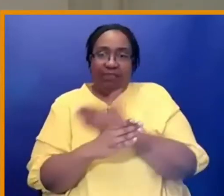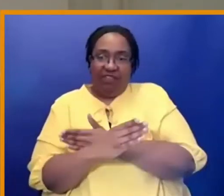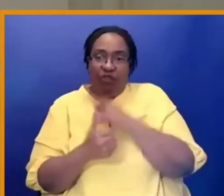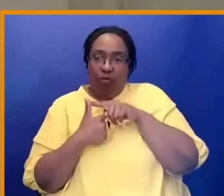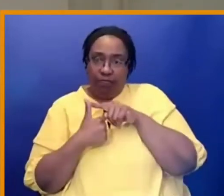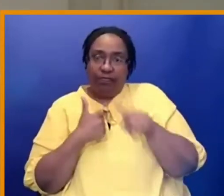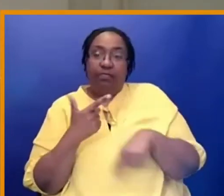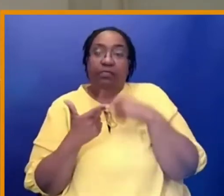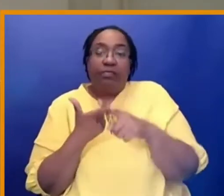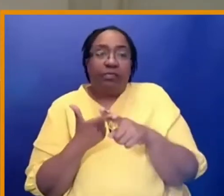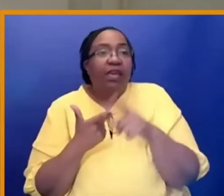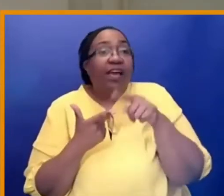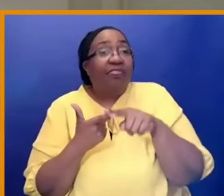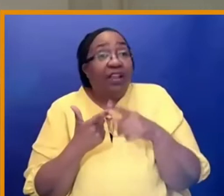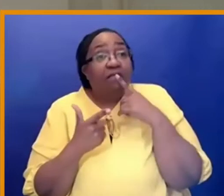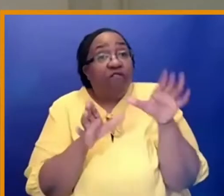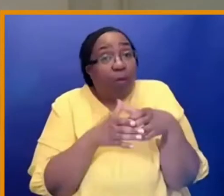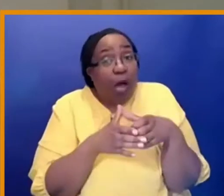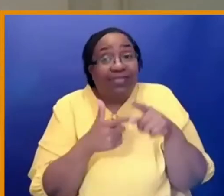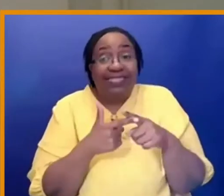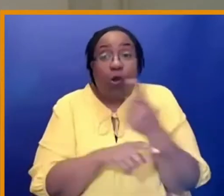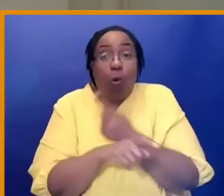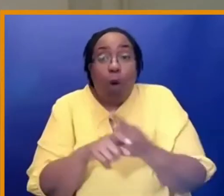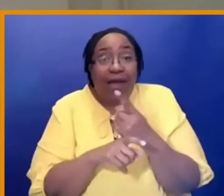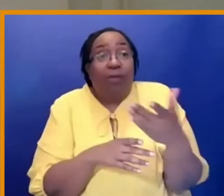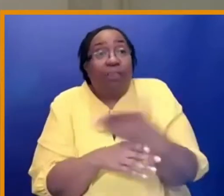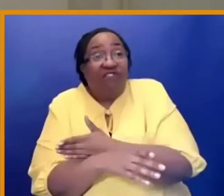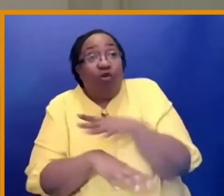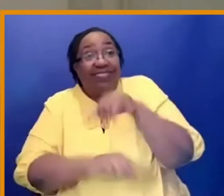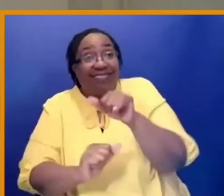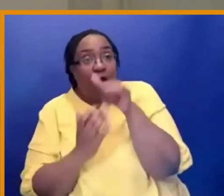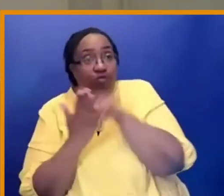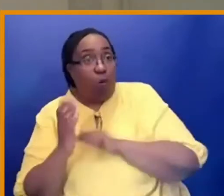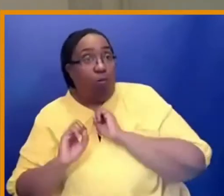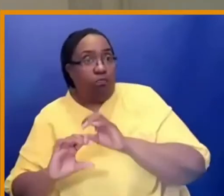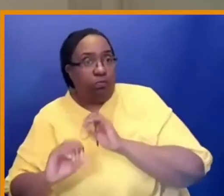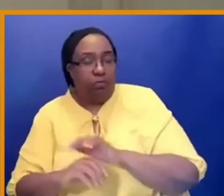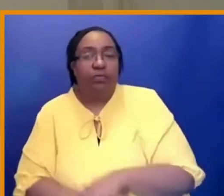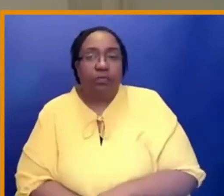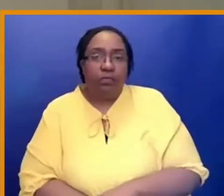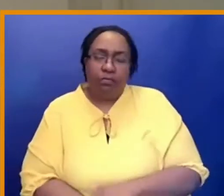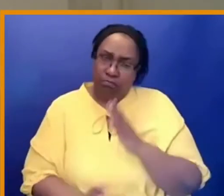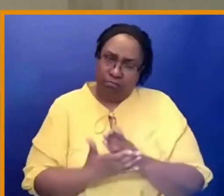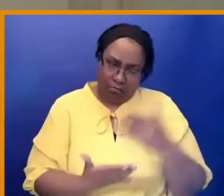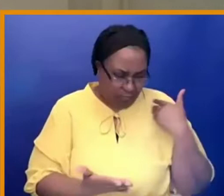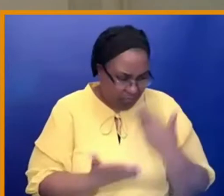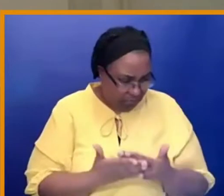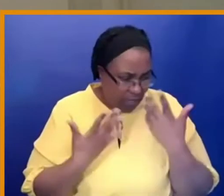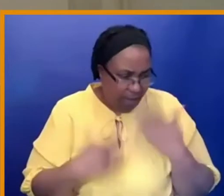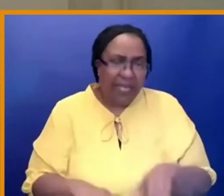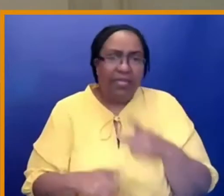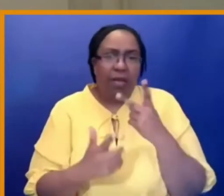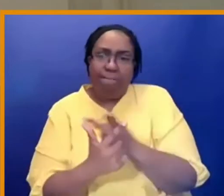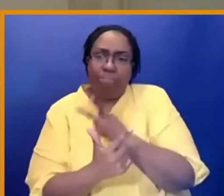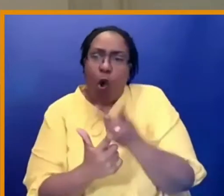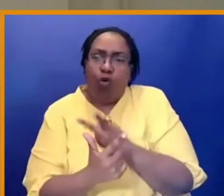for questions to parliamentary parties is 1 hour before the start of the report session. Now, in practice, we've always set the deadline for both types of questions